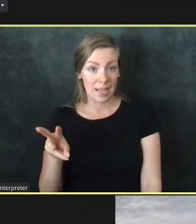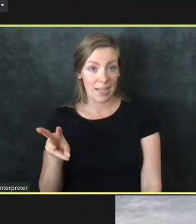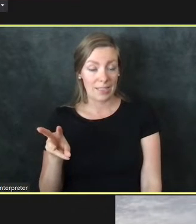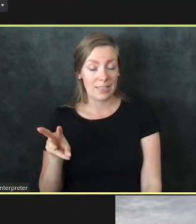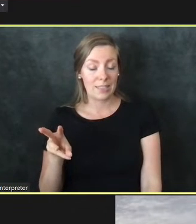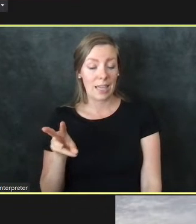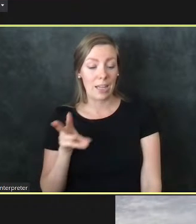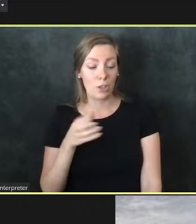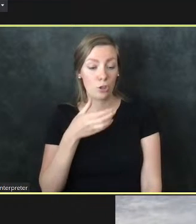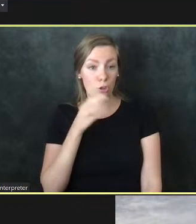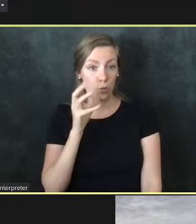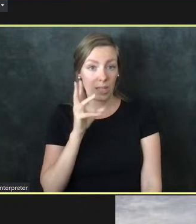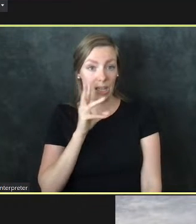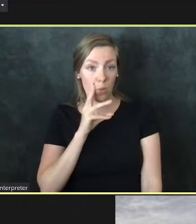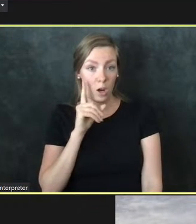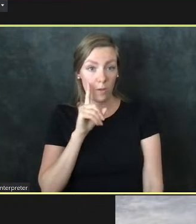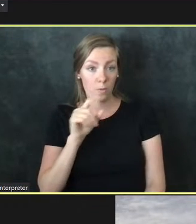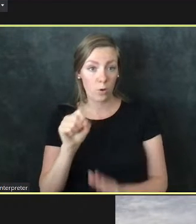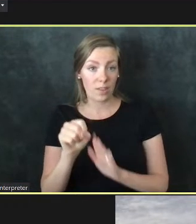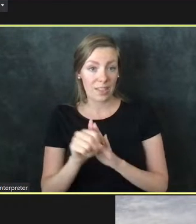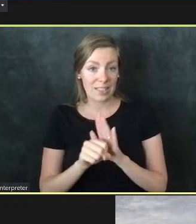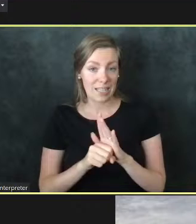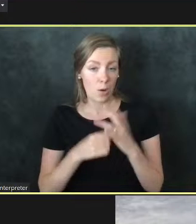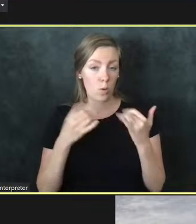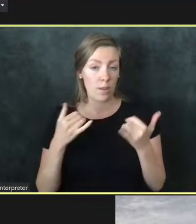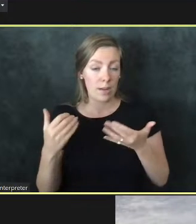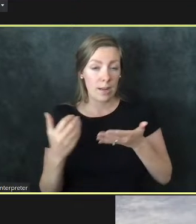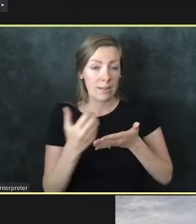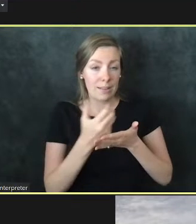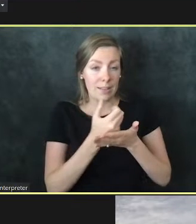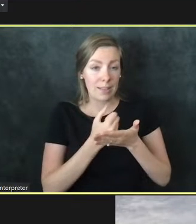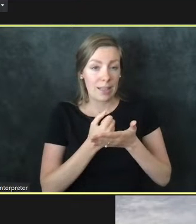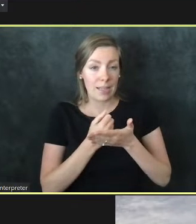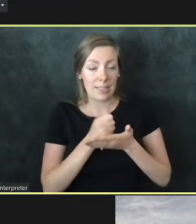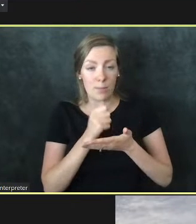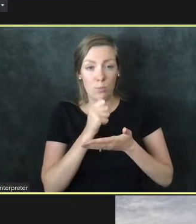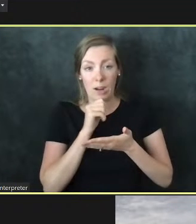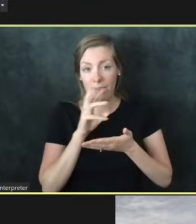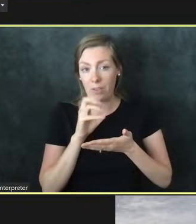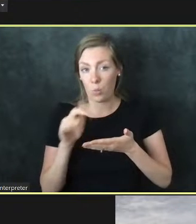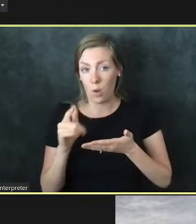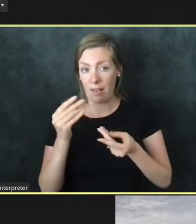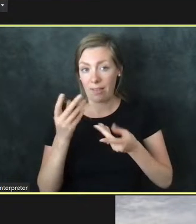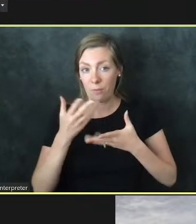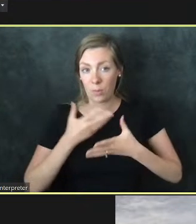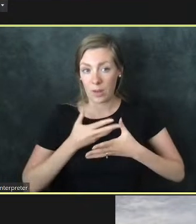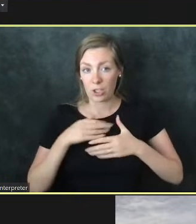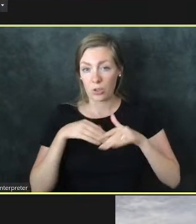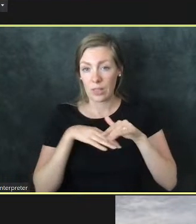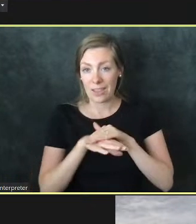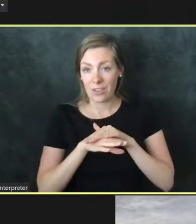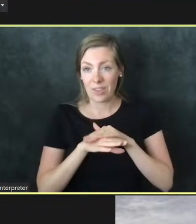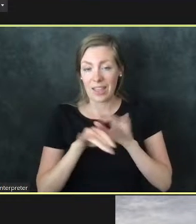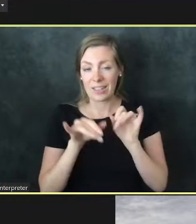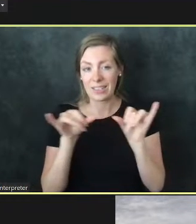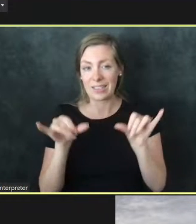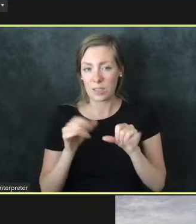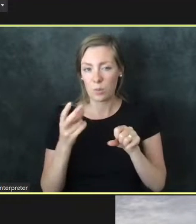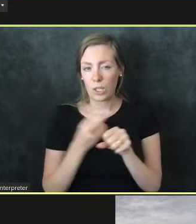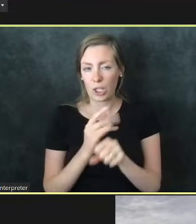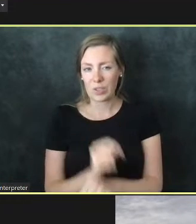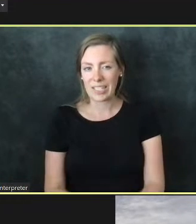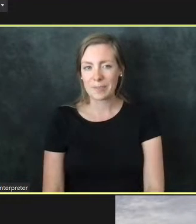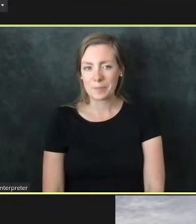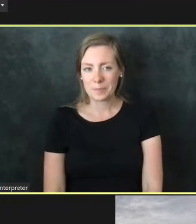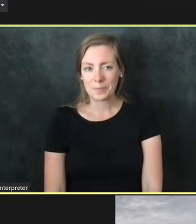the de state gobierno donde has. pueden They're reportar now esa starting to información, collect private well preguntas, data and see respuestas get that into acerca the de system so necesario they can use it. para los sistemas